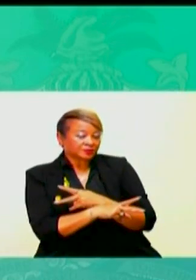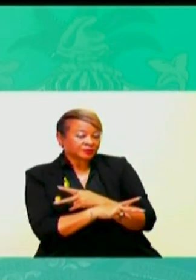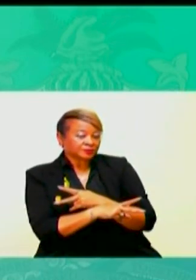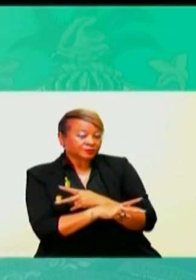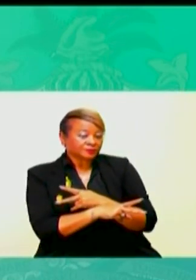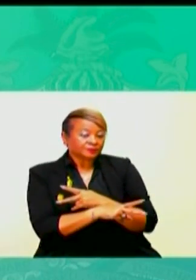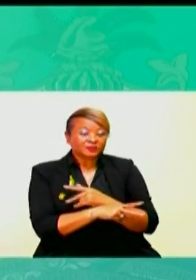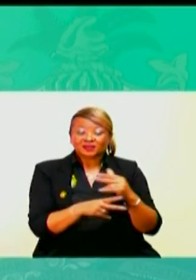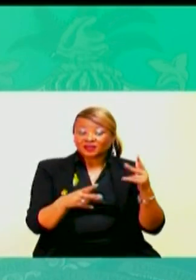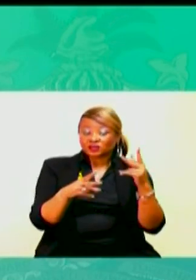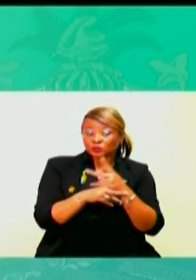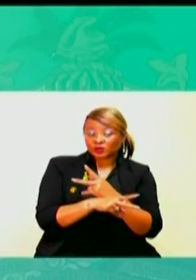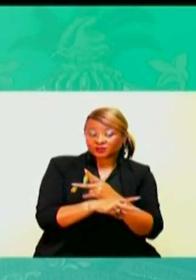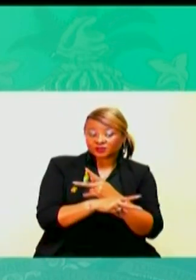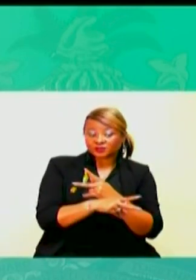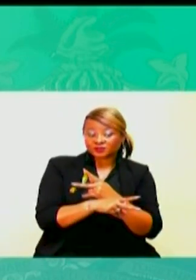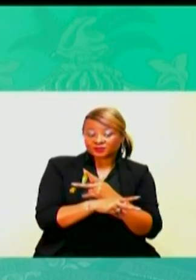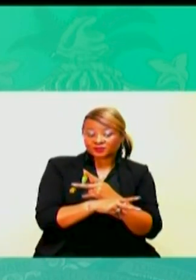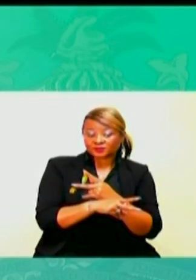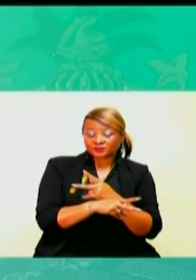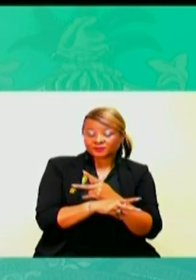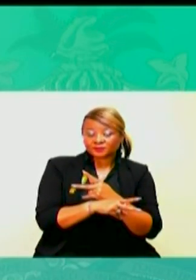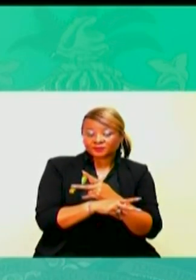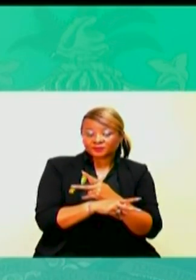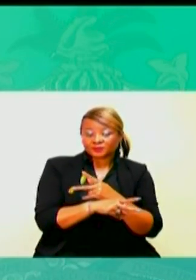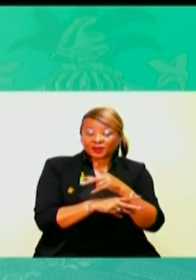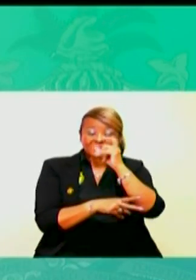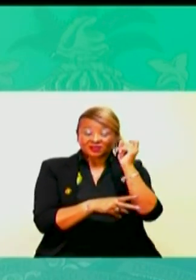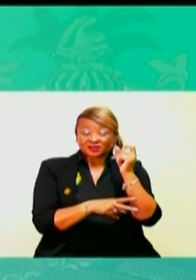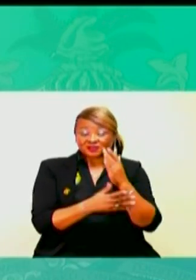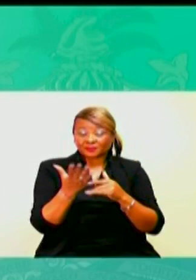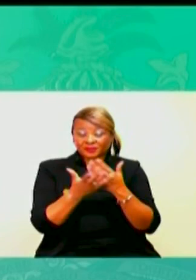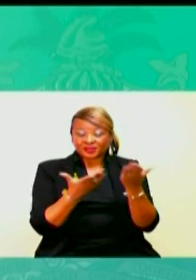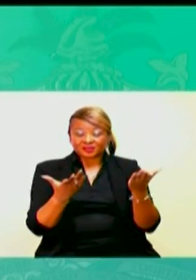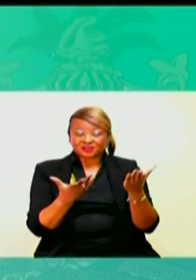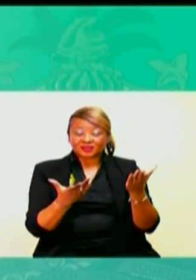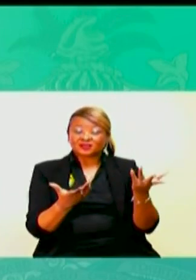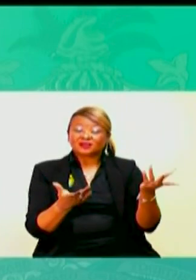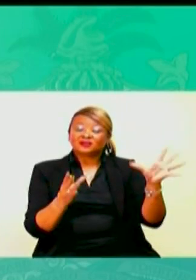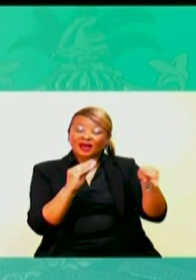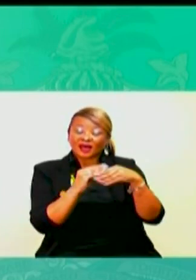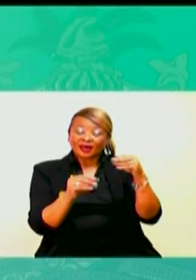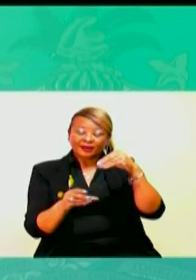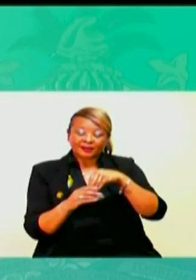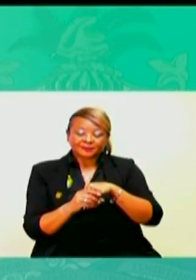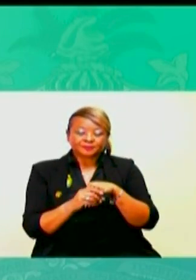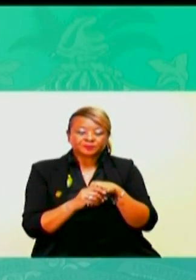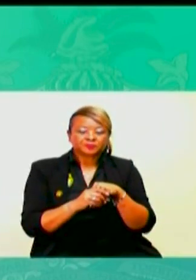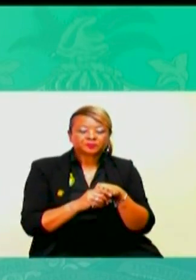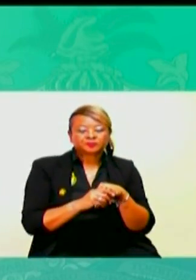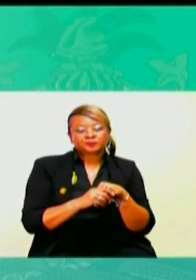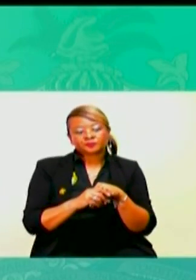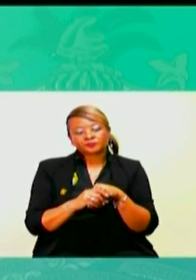No, it gets worse. No, let me get that. Because there's some things that they ought to have filtered in.